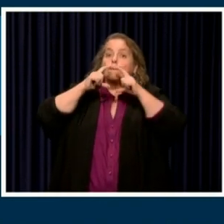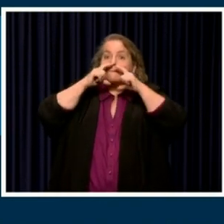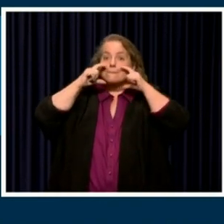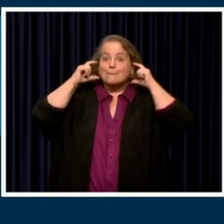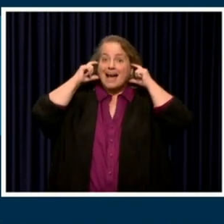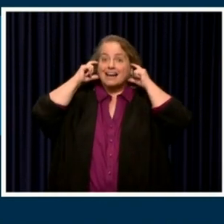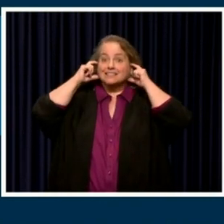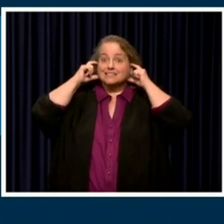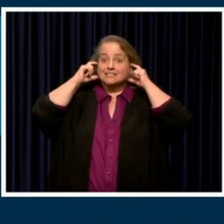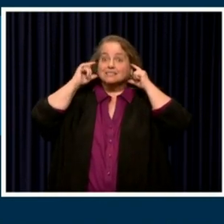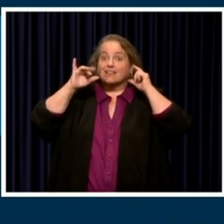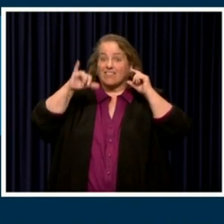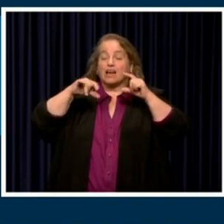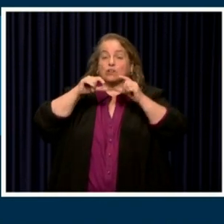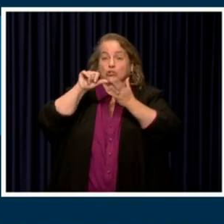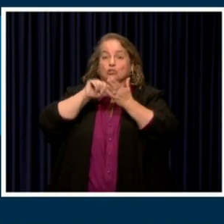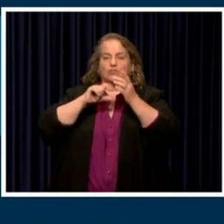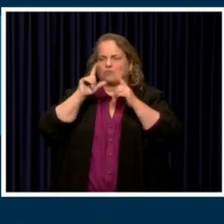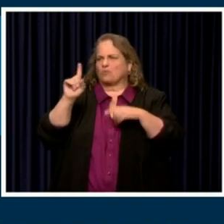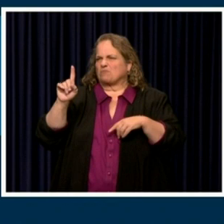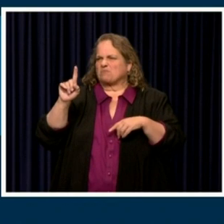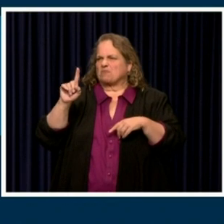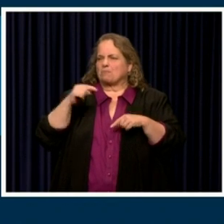up? I didn't do that very well.